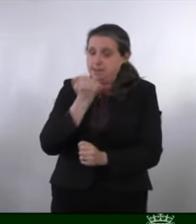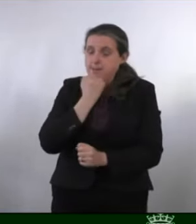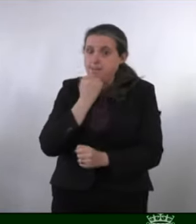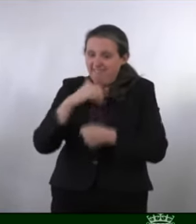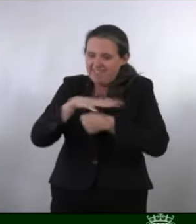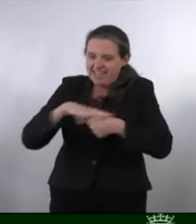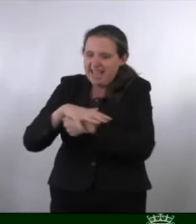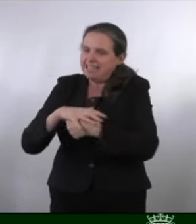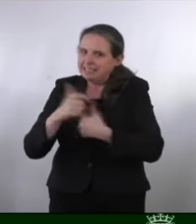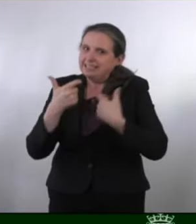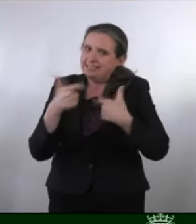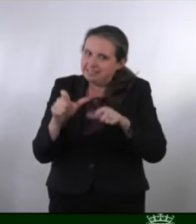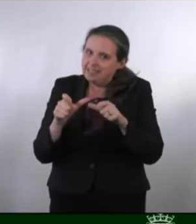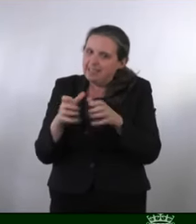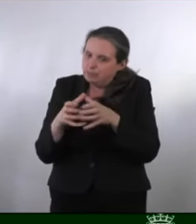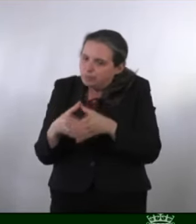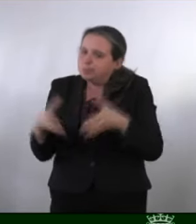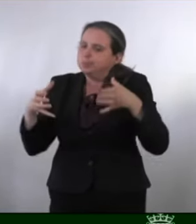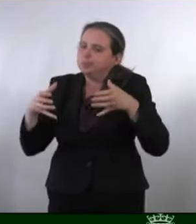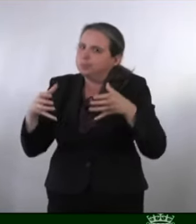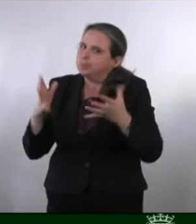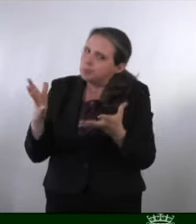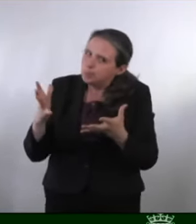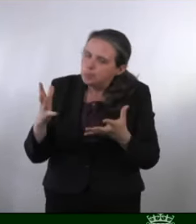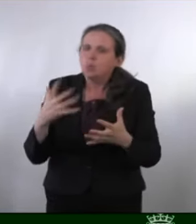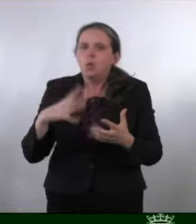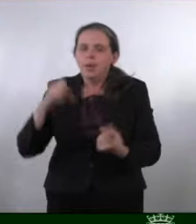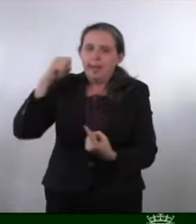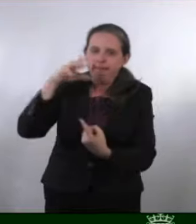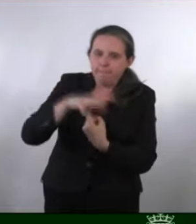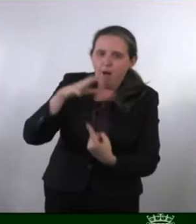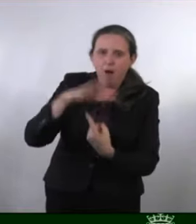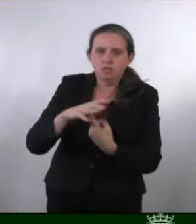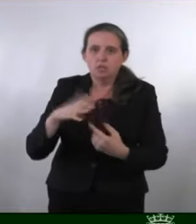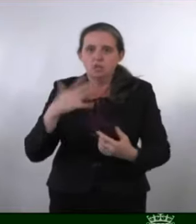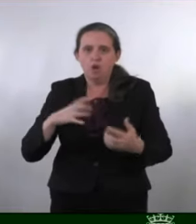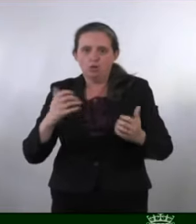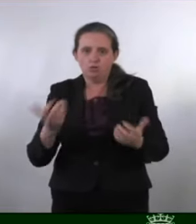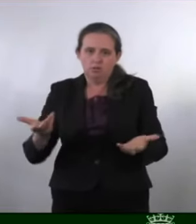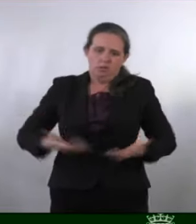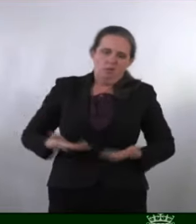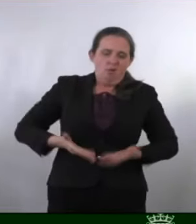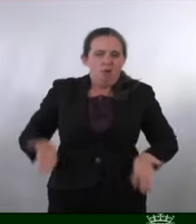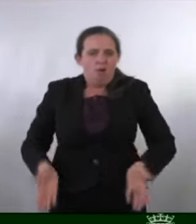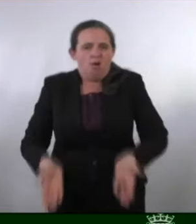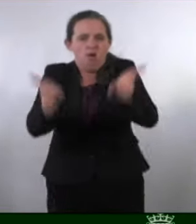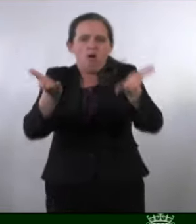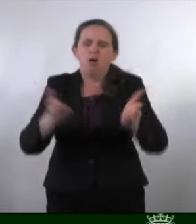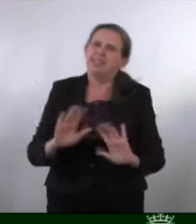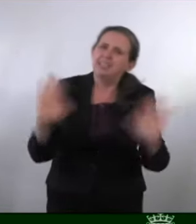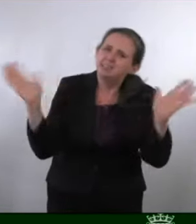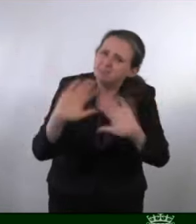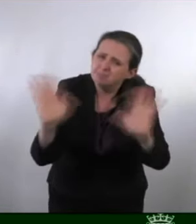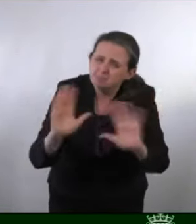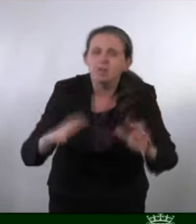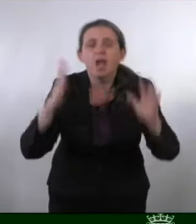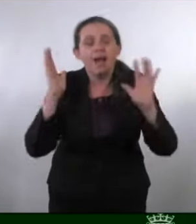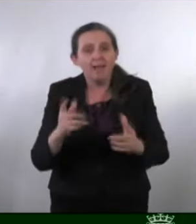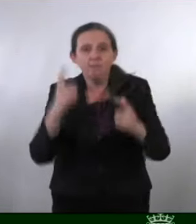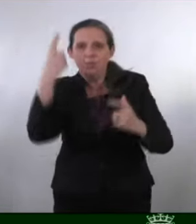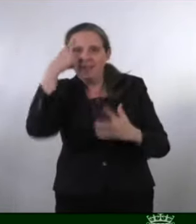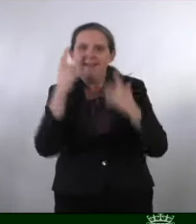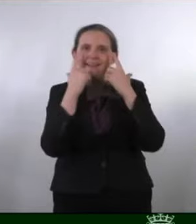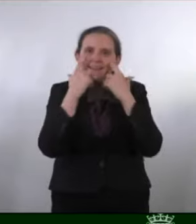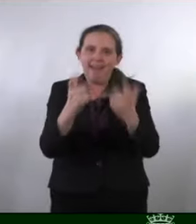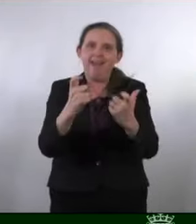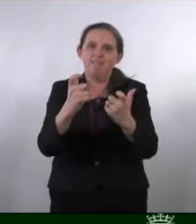we're not going to replace national measures with a free-for-all of the status quo anti-COVID. We're going to